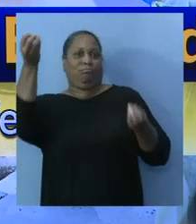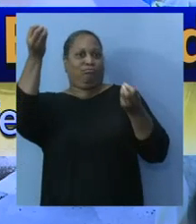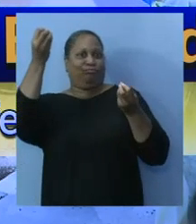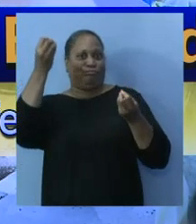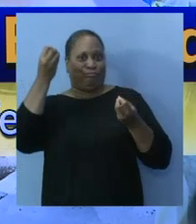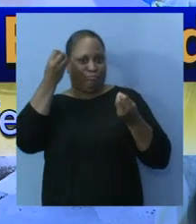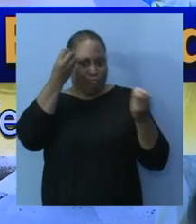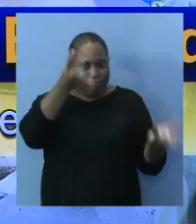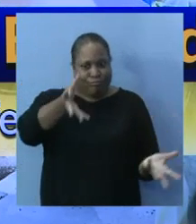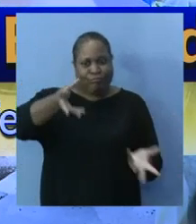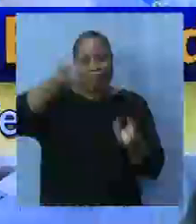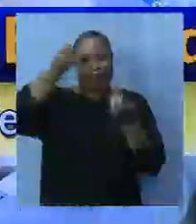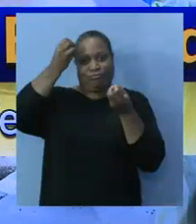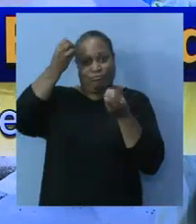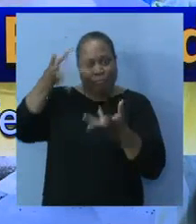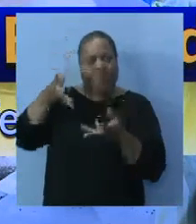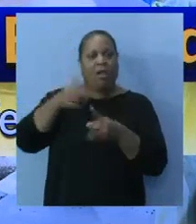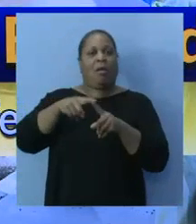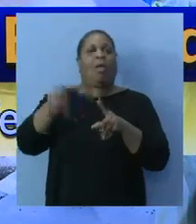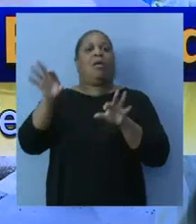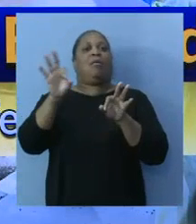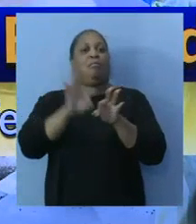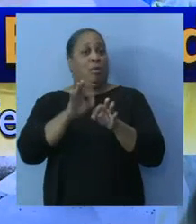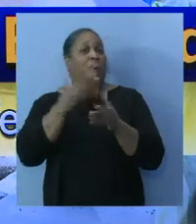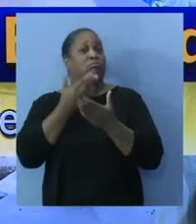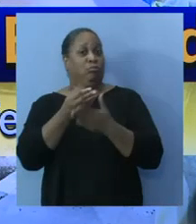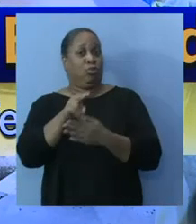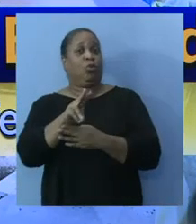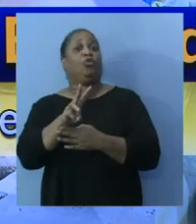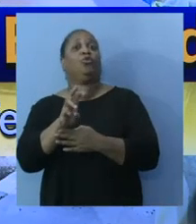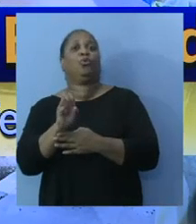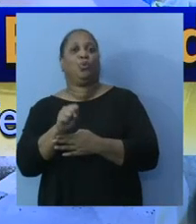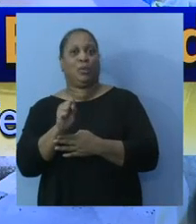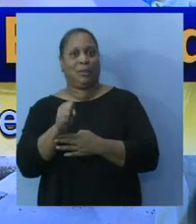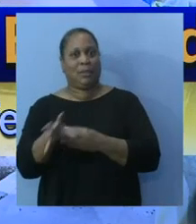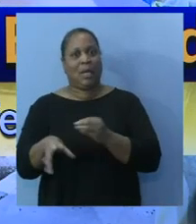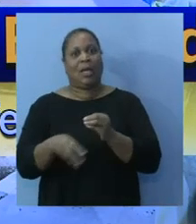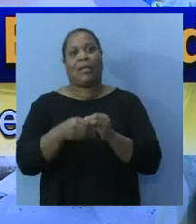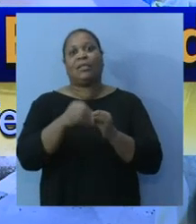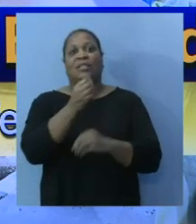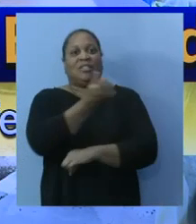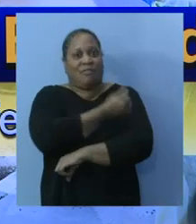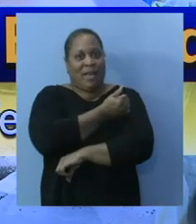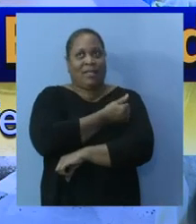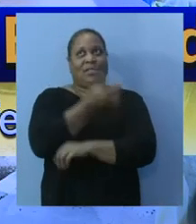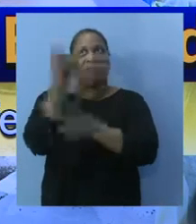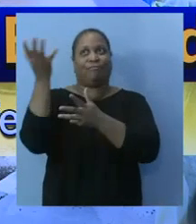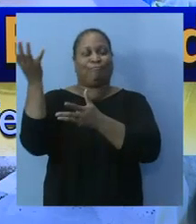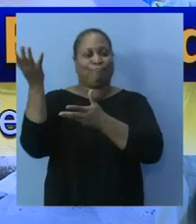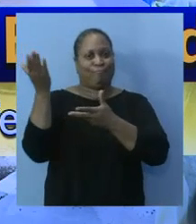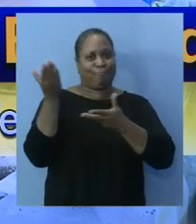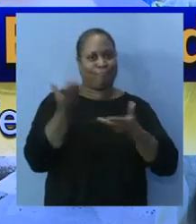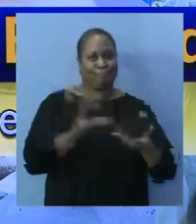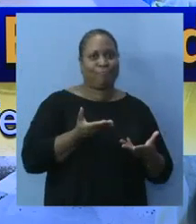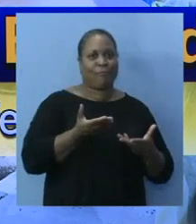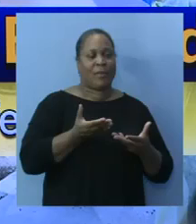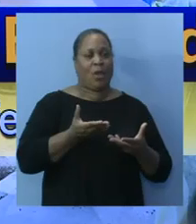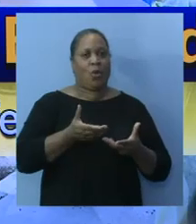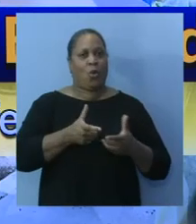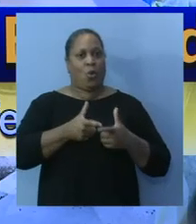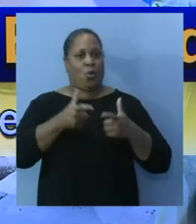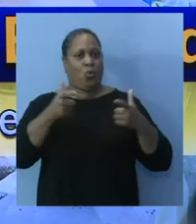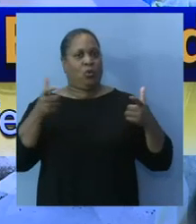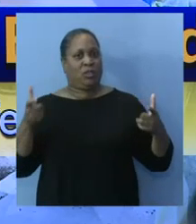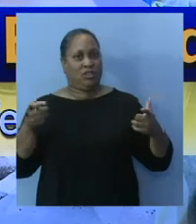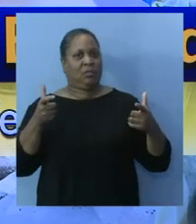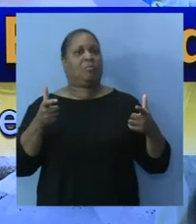shared today, but it is certainly important. The good news is that we have additional vaccines which are on their way, and we're going to be expanding the vaccination